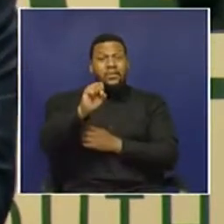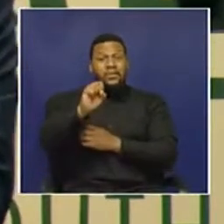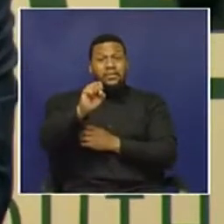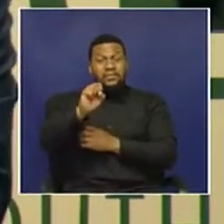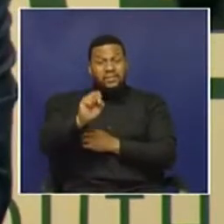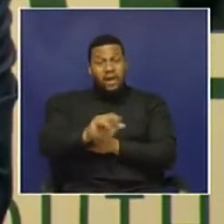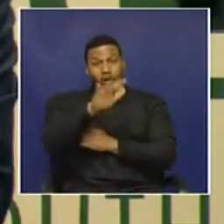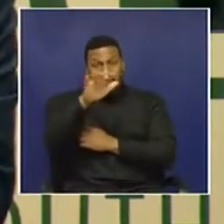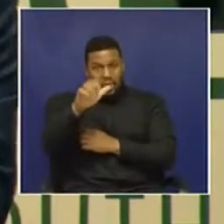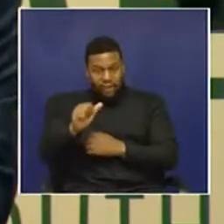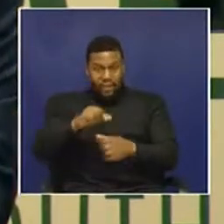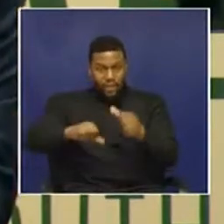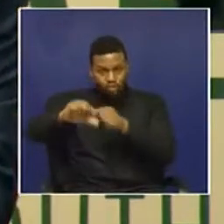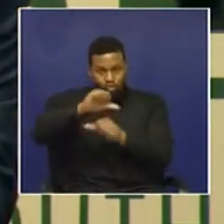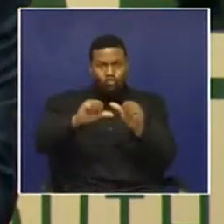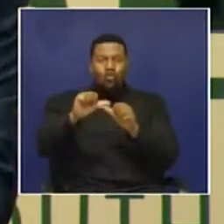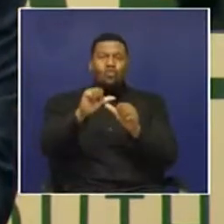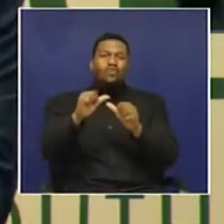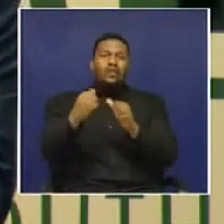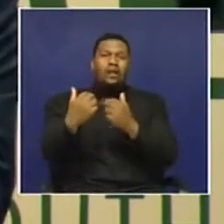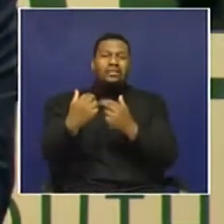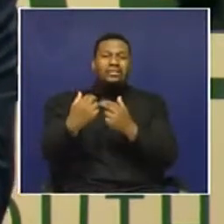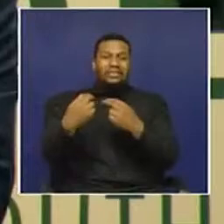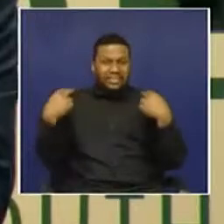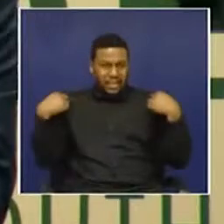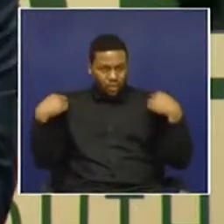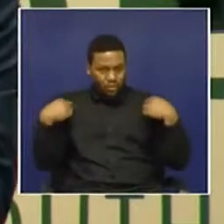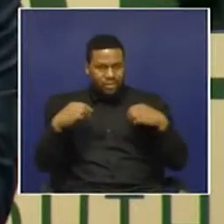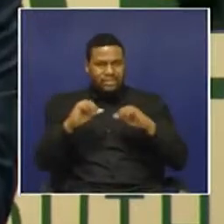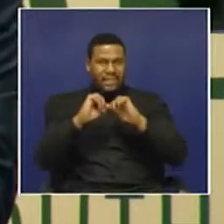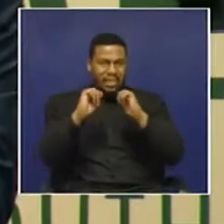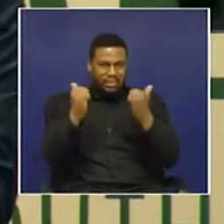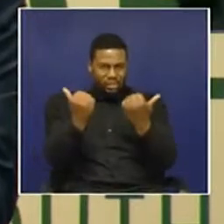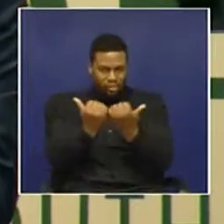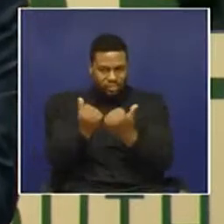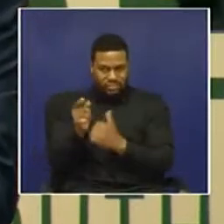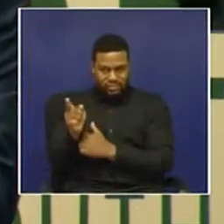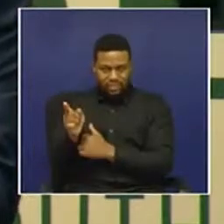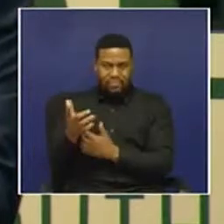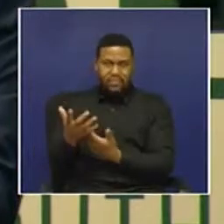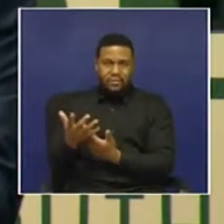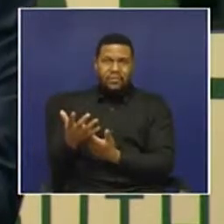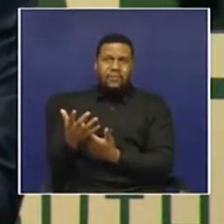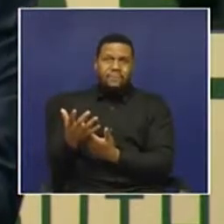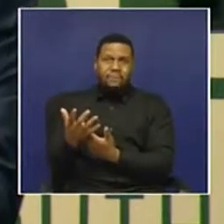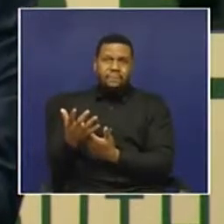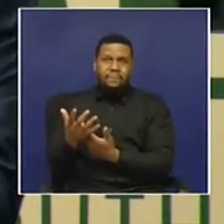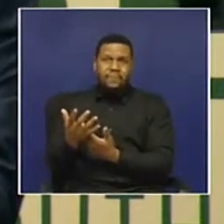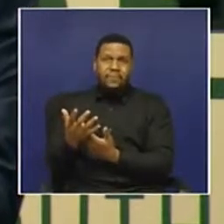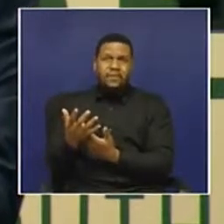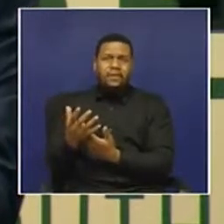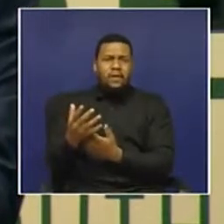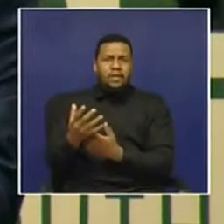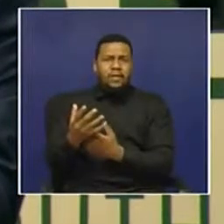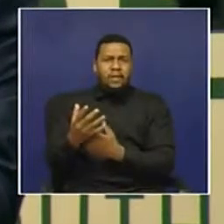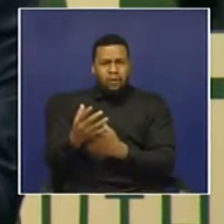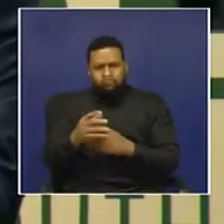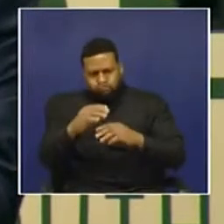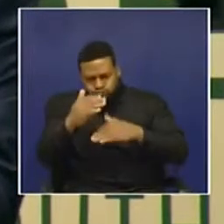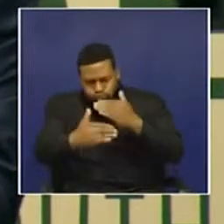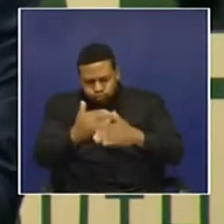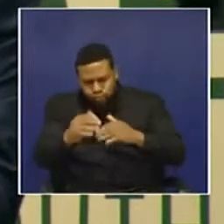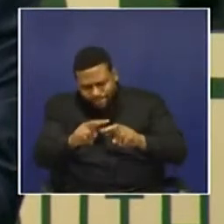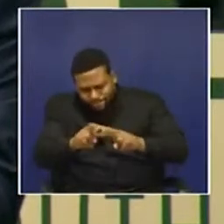Security Agency has its biometric and income verification process resulted in